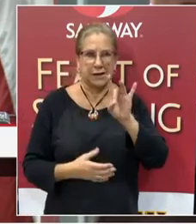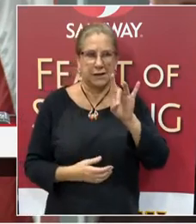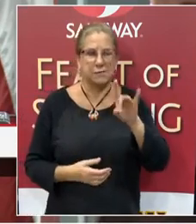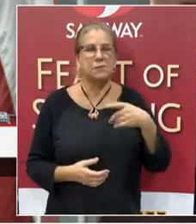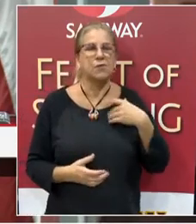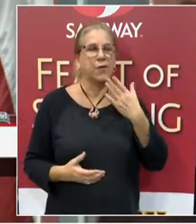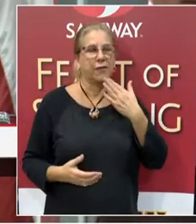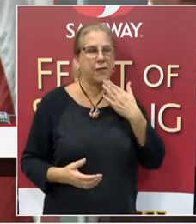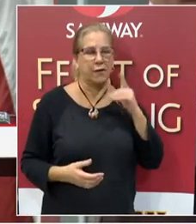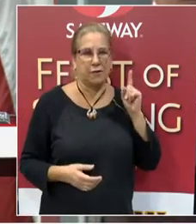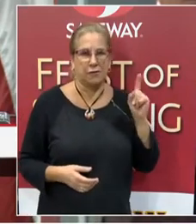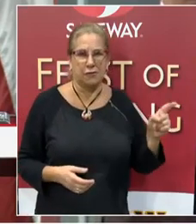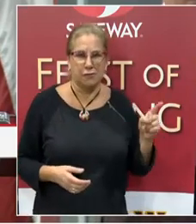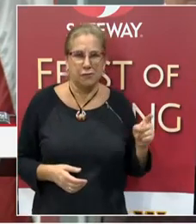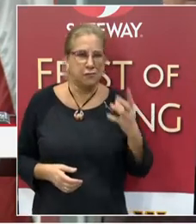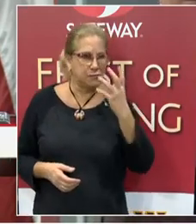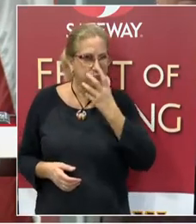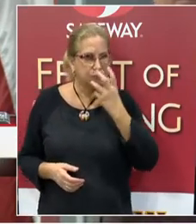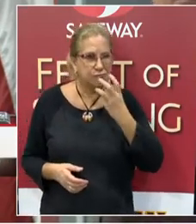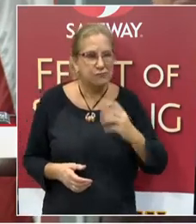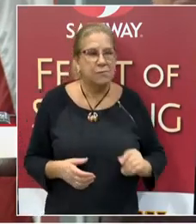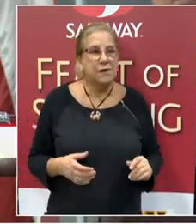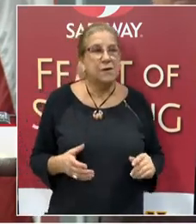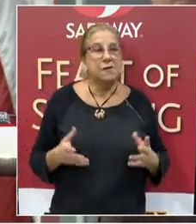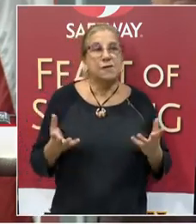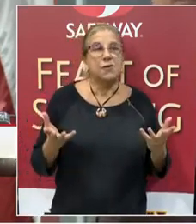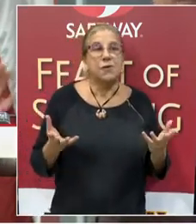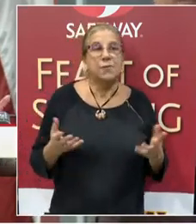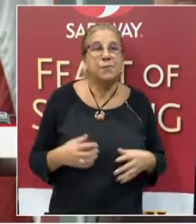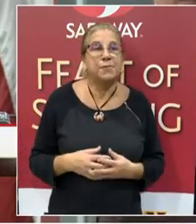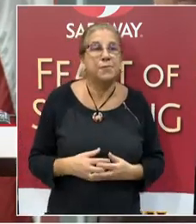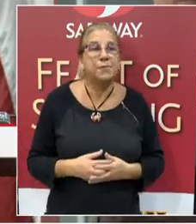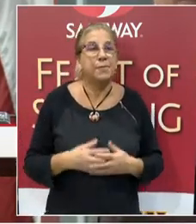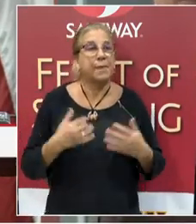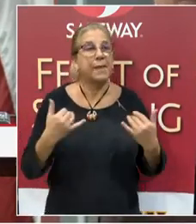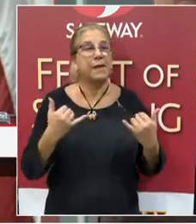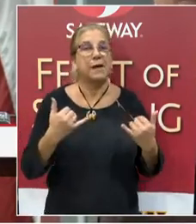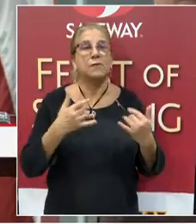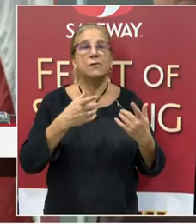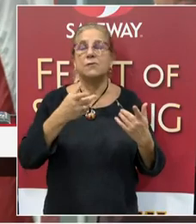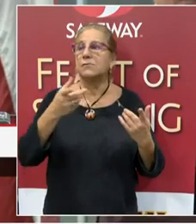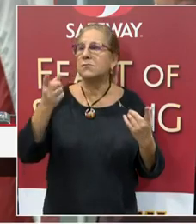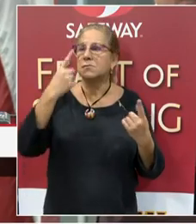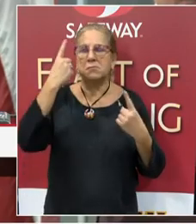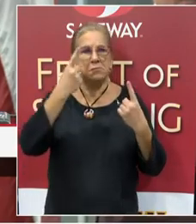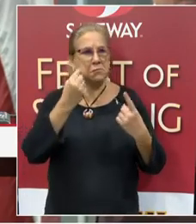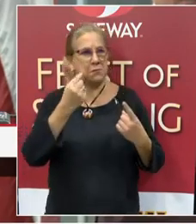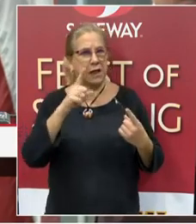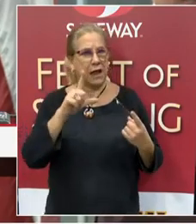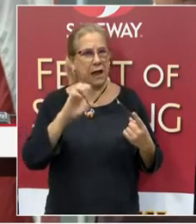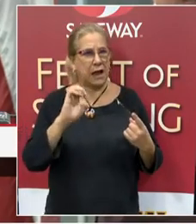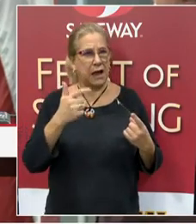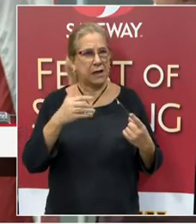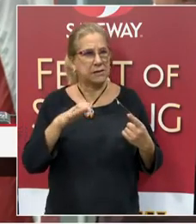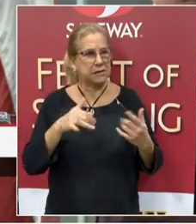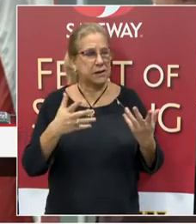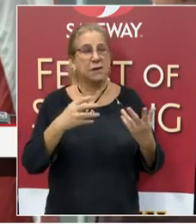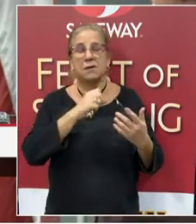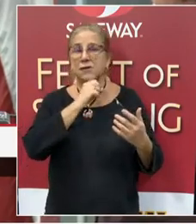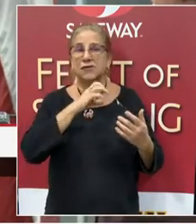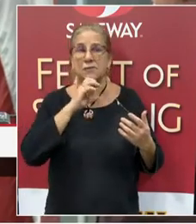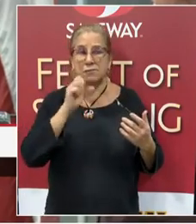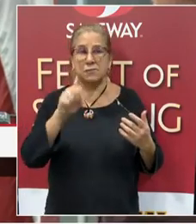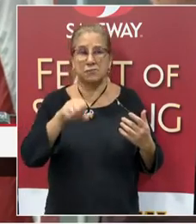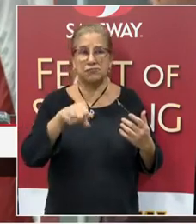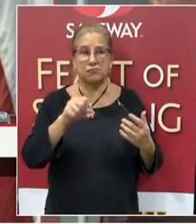Now, that's what we're going to do for our legacy? Now, let me say this, our seniors, the legacy of all 8